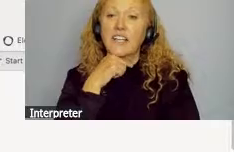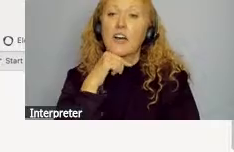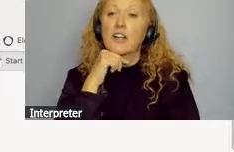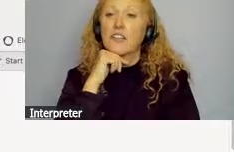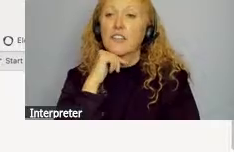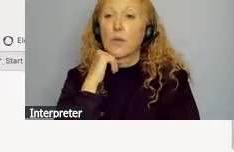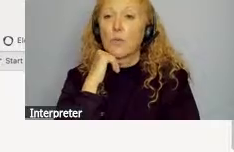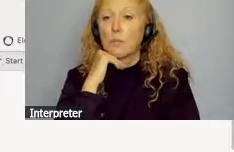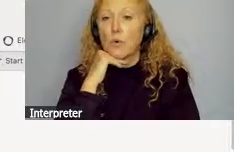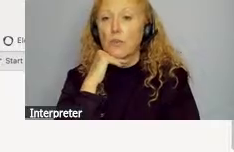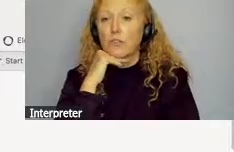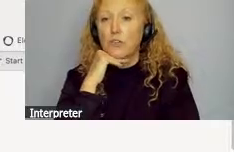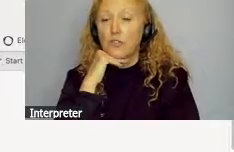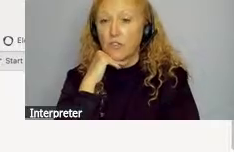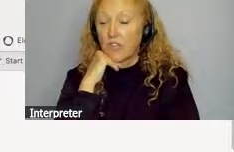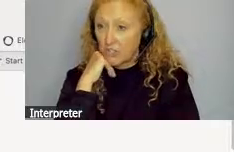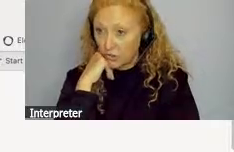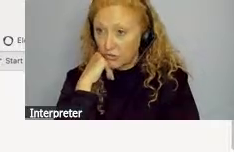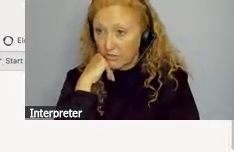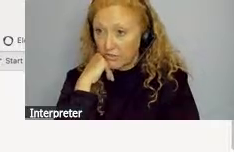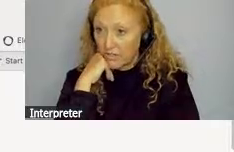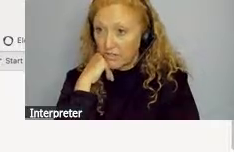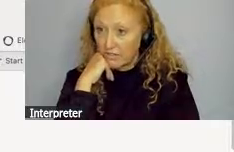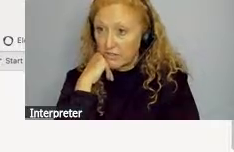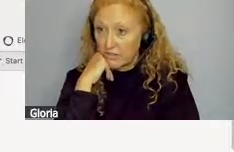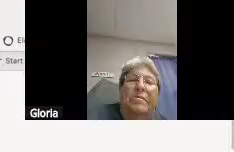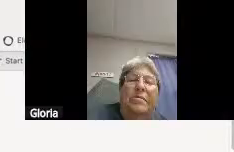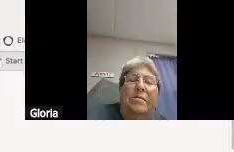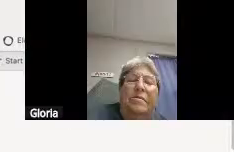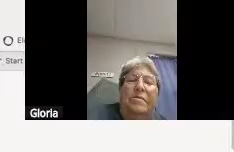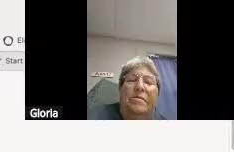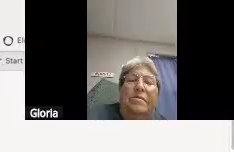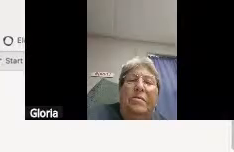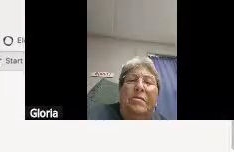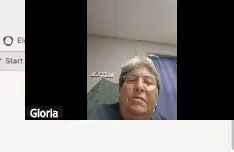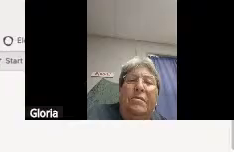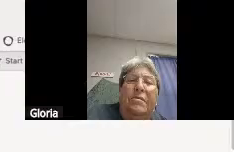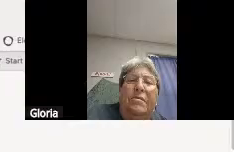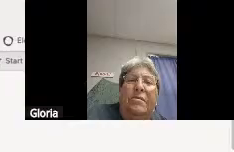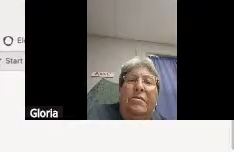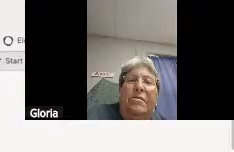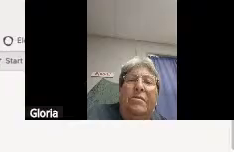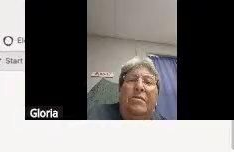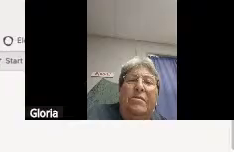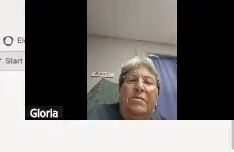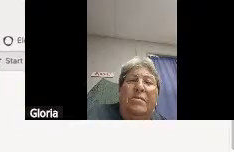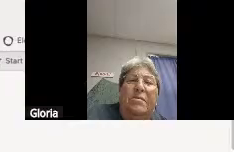click on it and they want more in the future, they can do that, right? Yeah, absolutely.